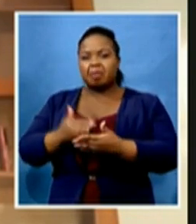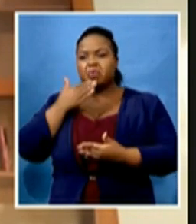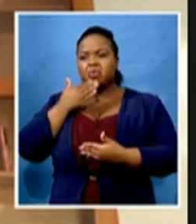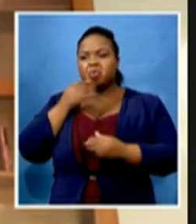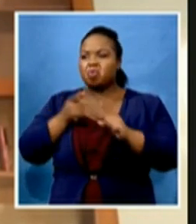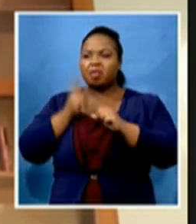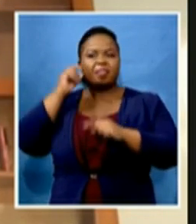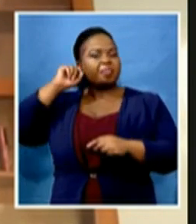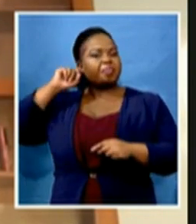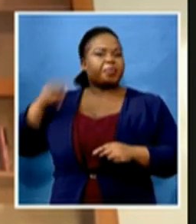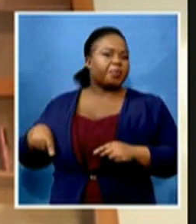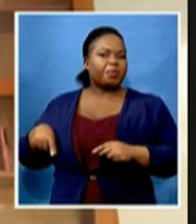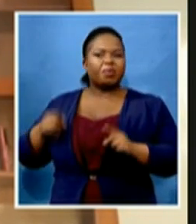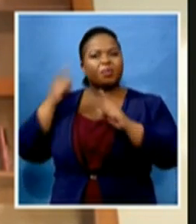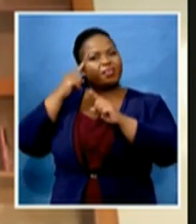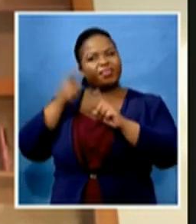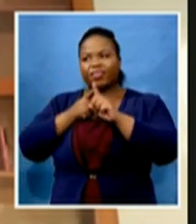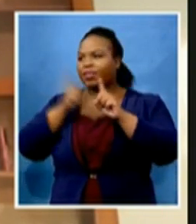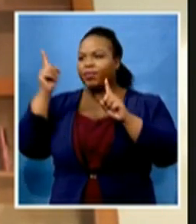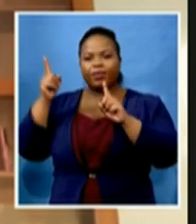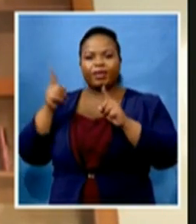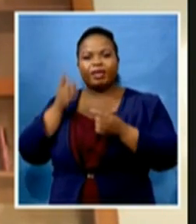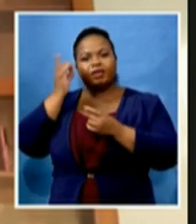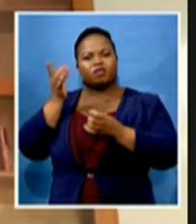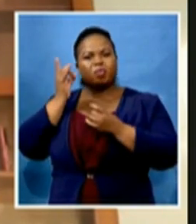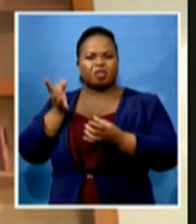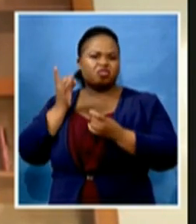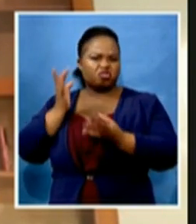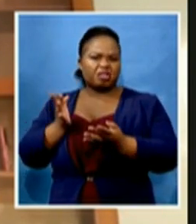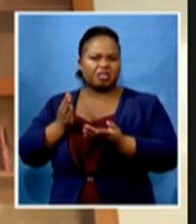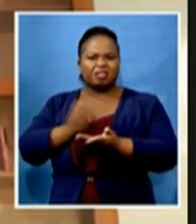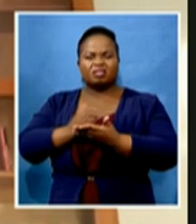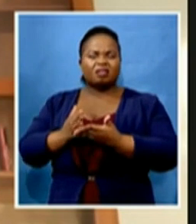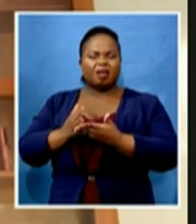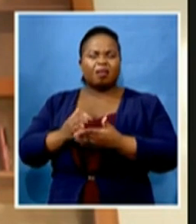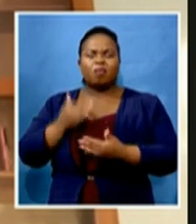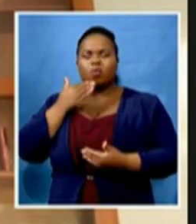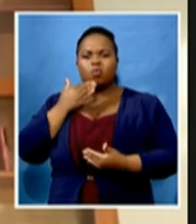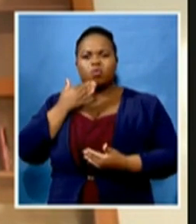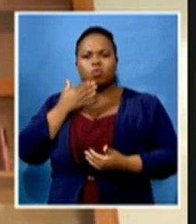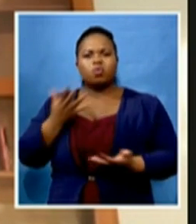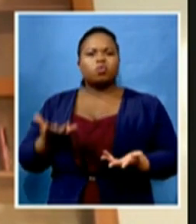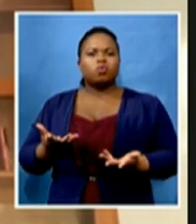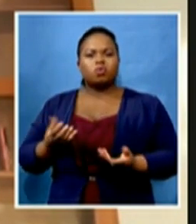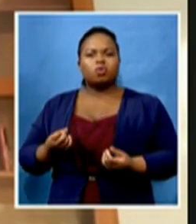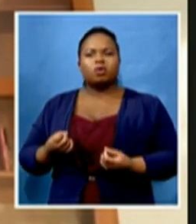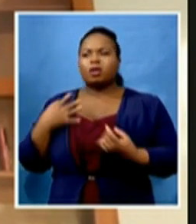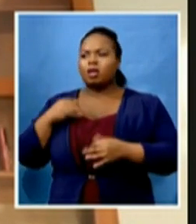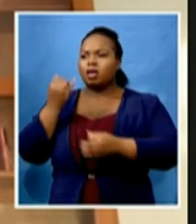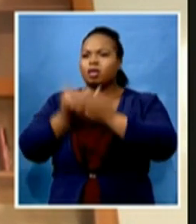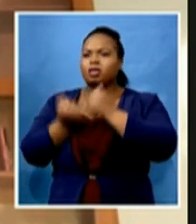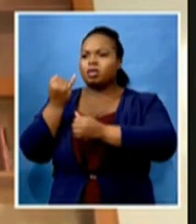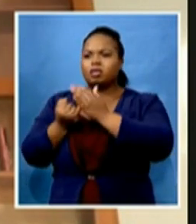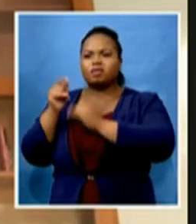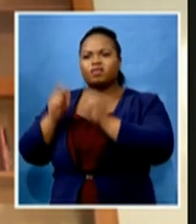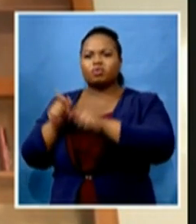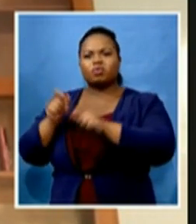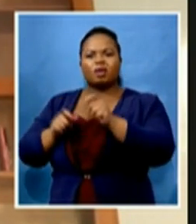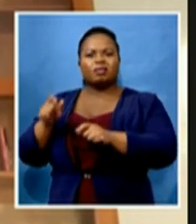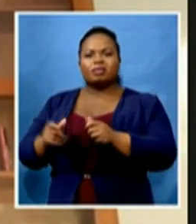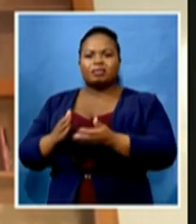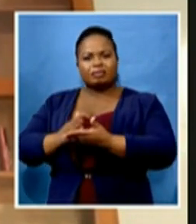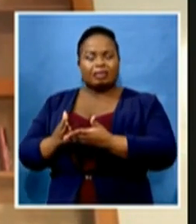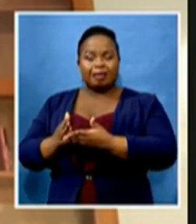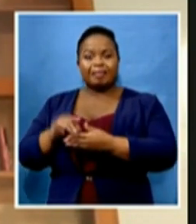will be overwhelmed as individuals, and therefore, of course, that becomes an entry point for the